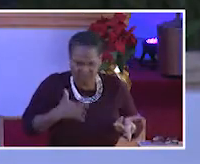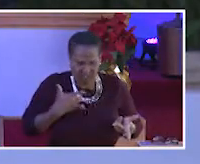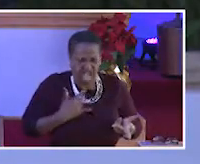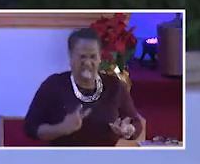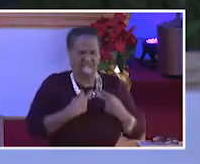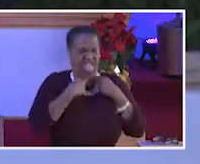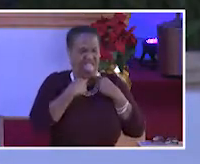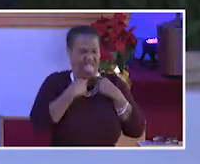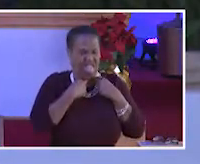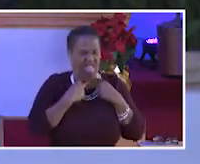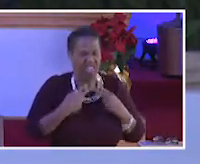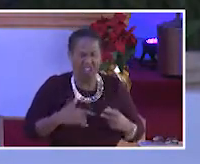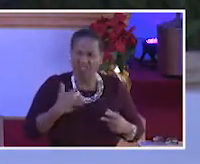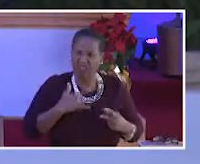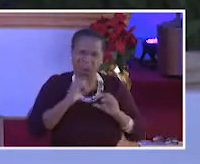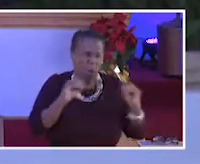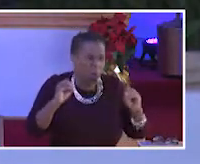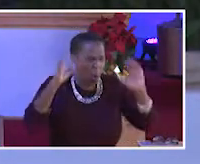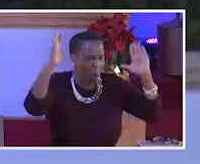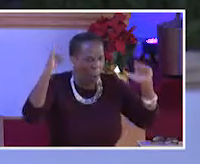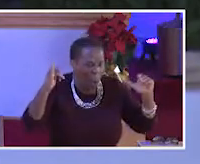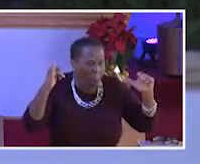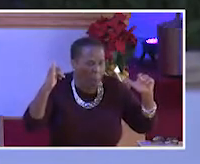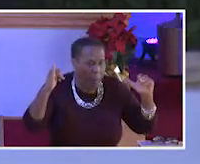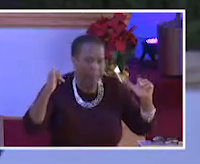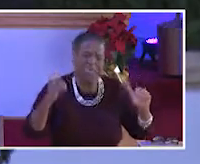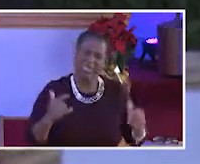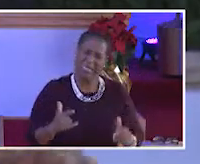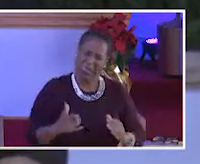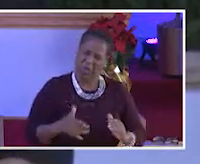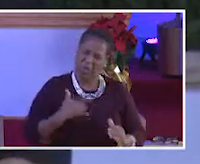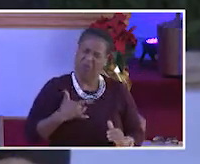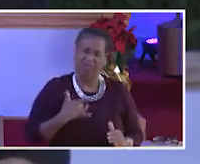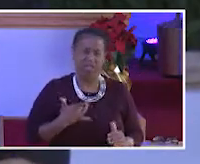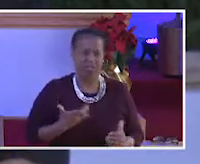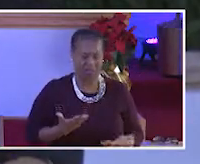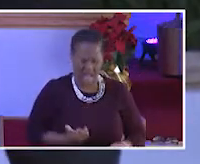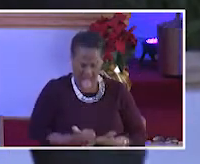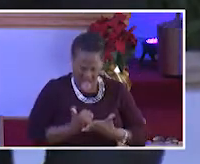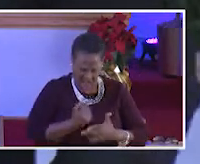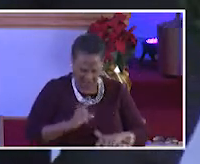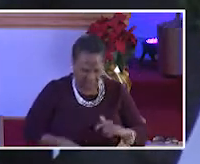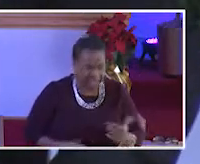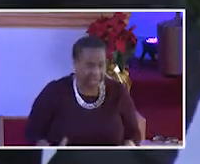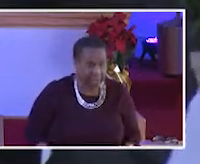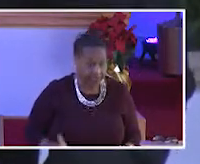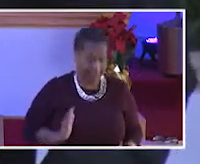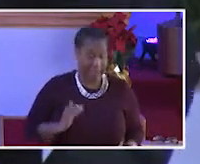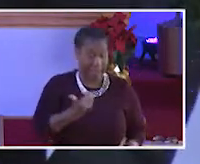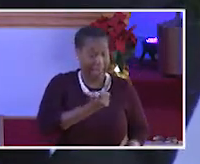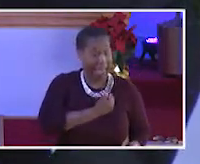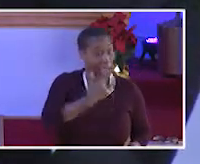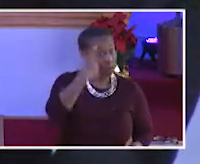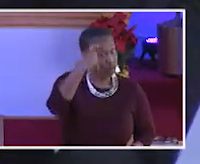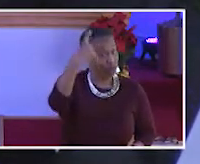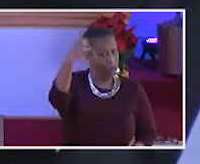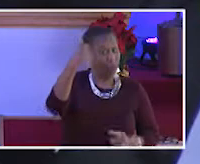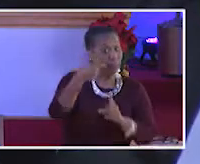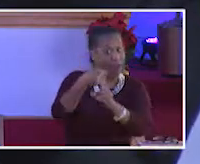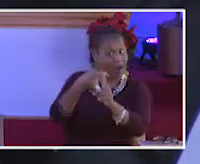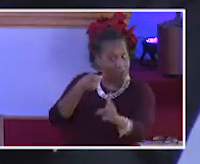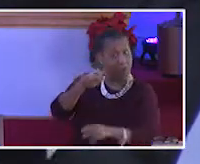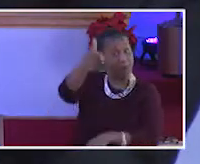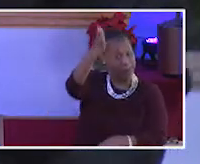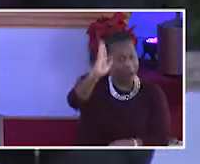when we become a hopeless people, we become a helpless people. For our dreams are from